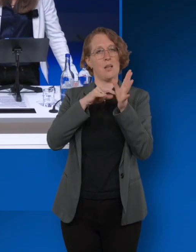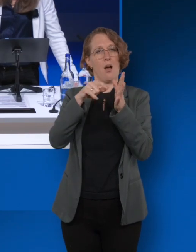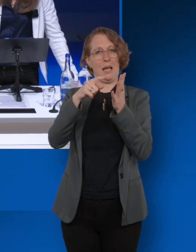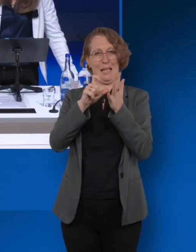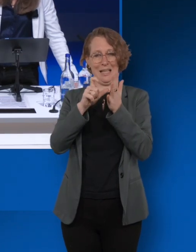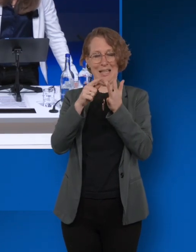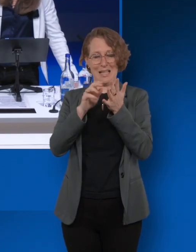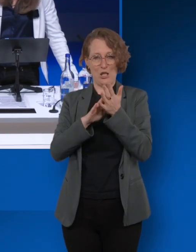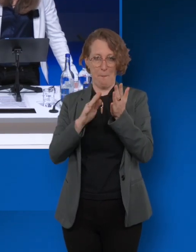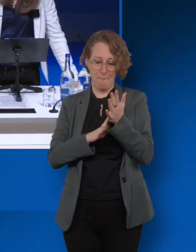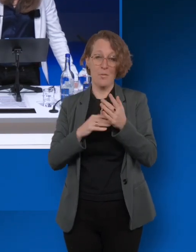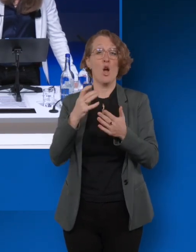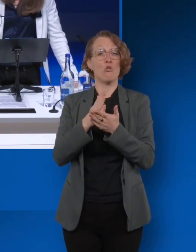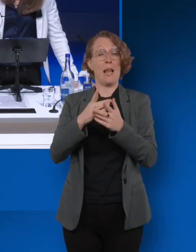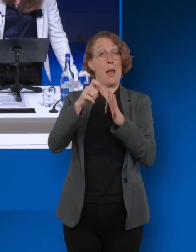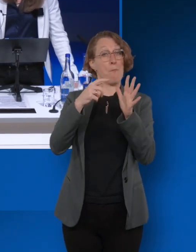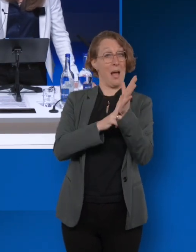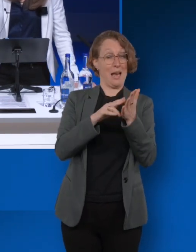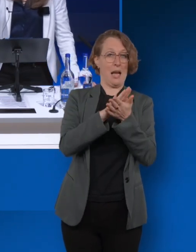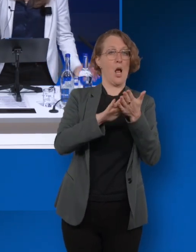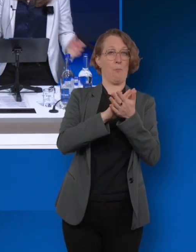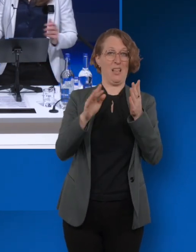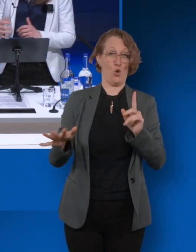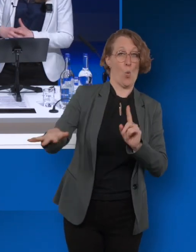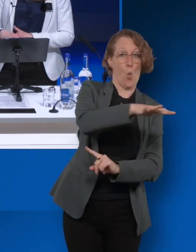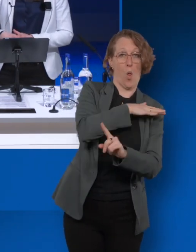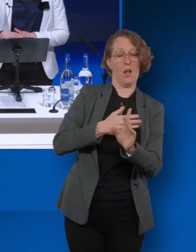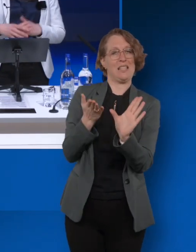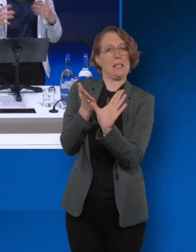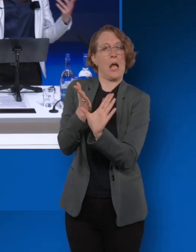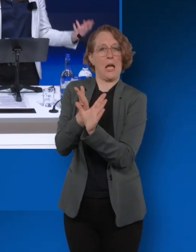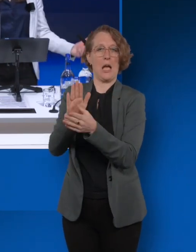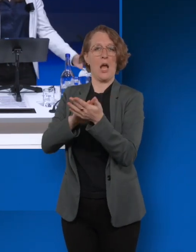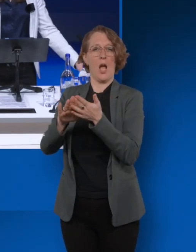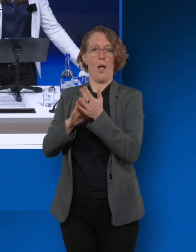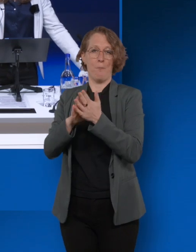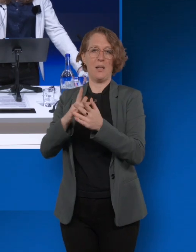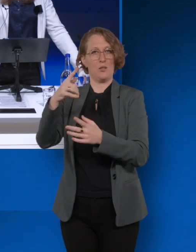the Greek pan meaning all and psyche meaning soul, and essentially